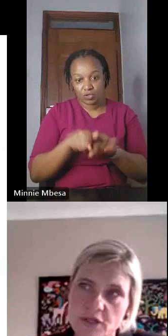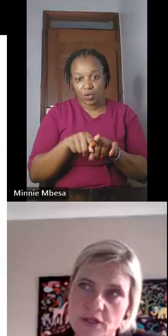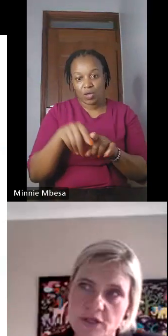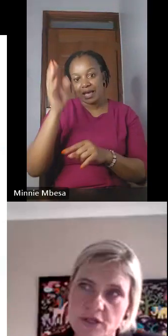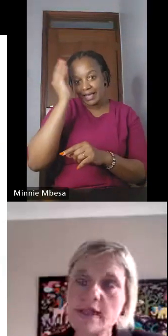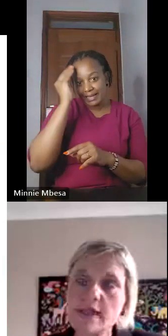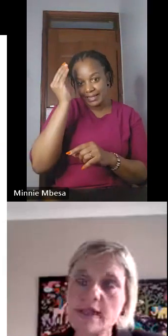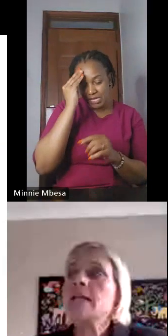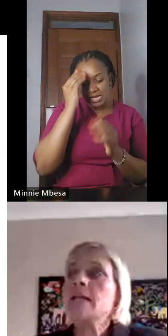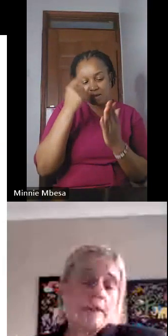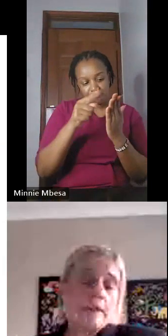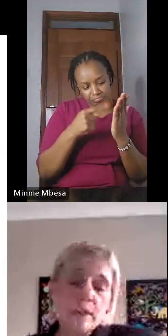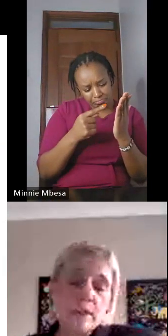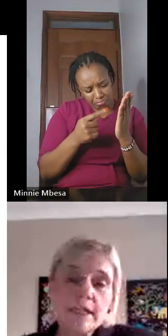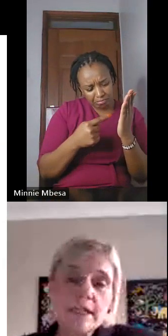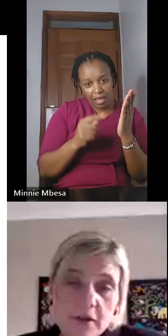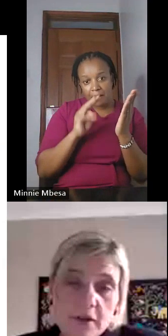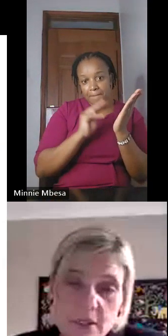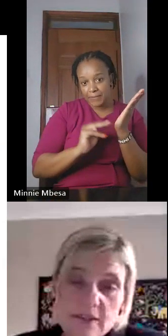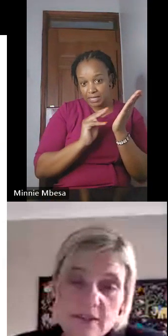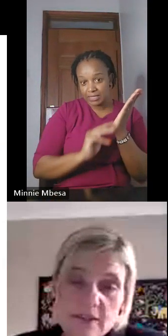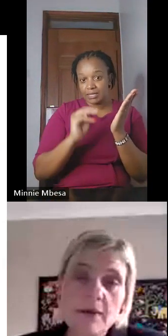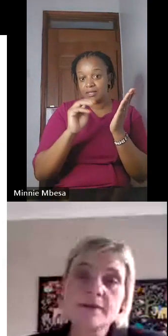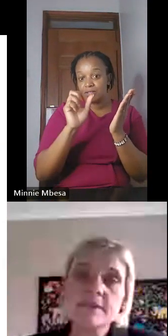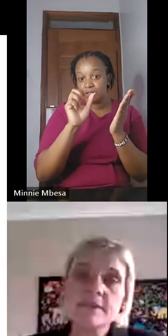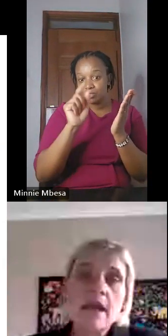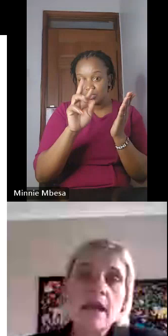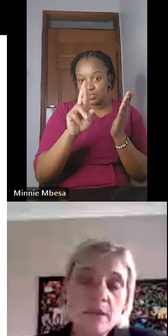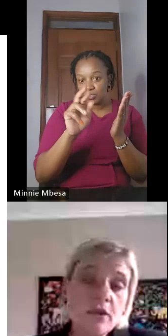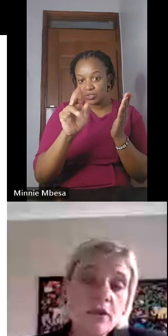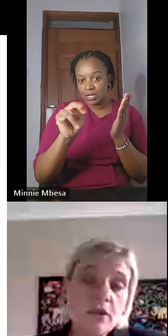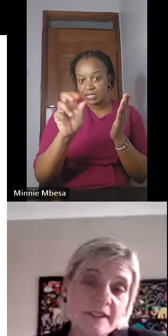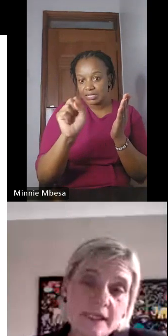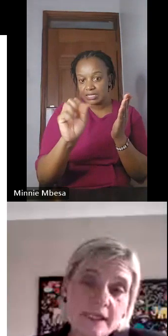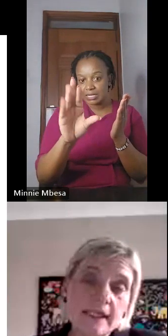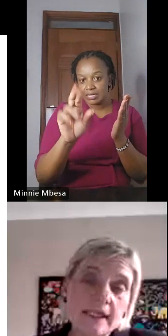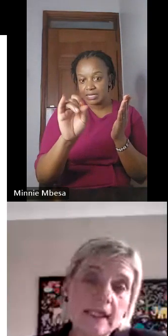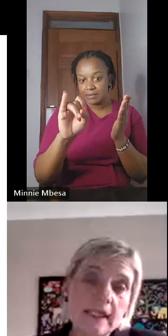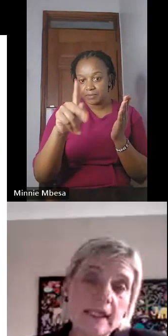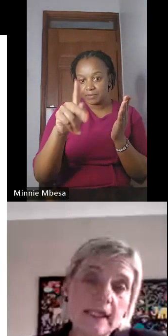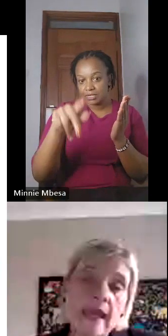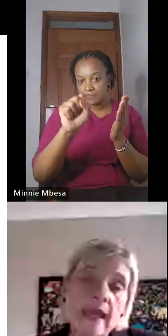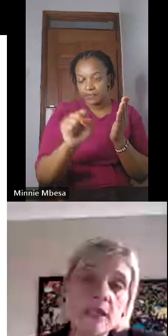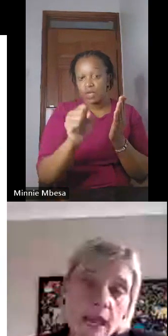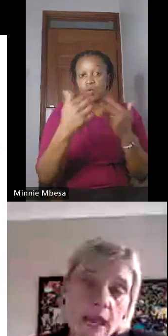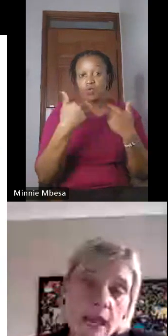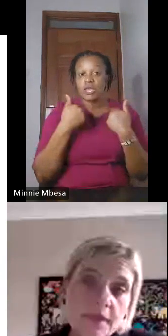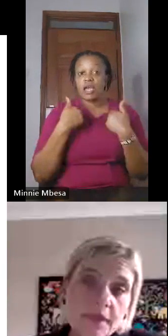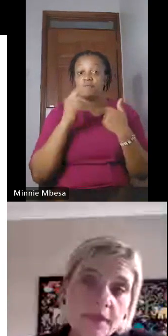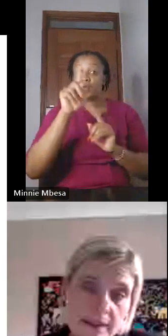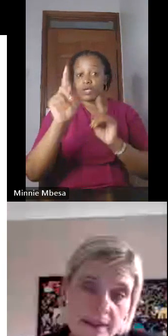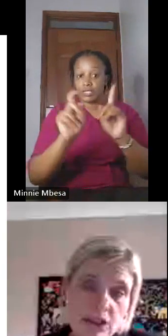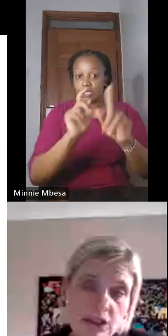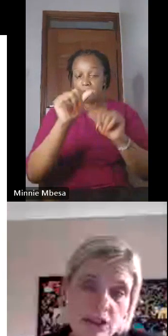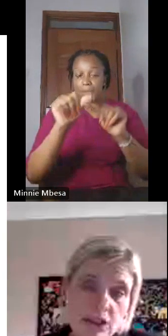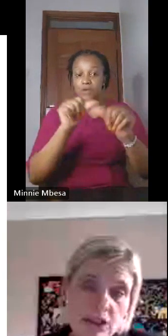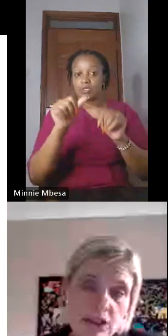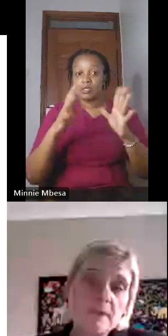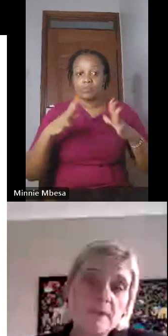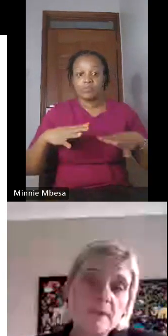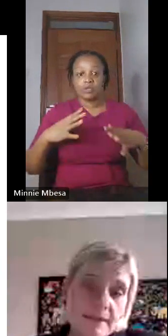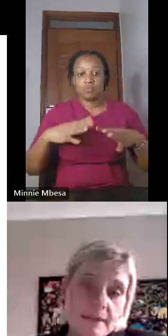those documents. We get a lot of questions around people who have studied in a language other than